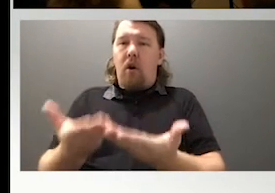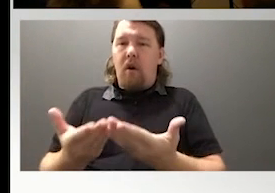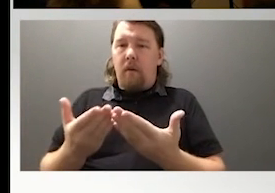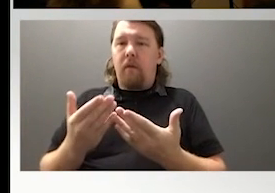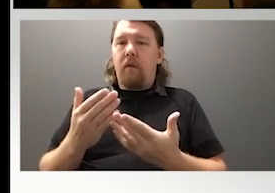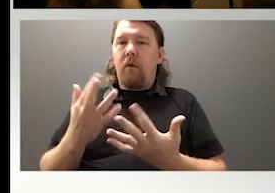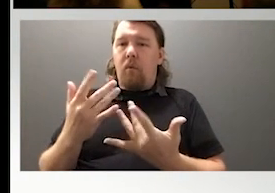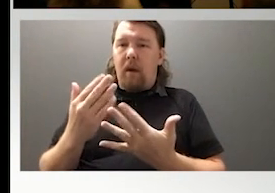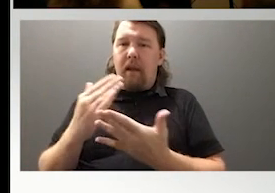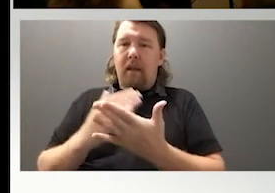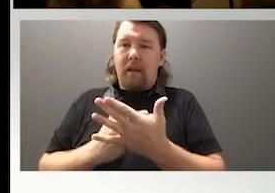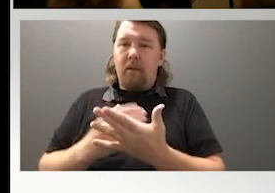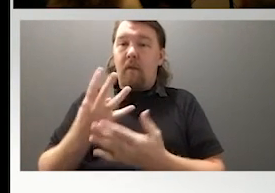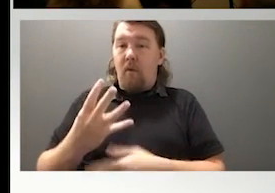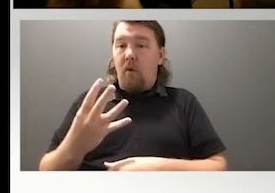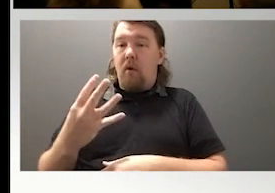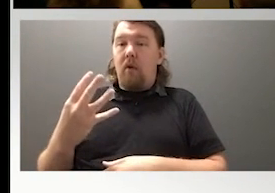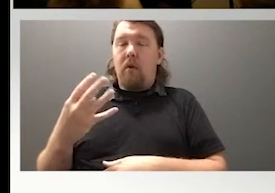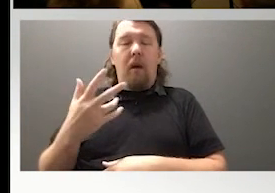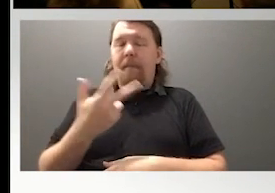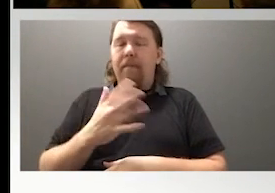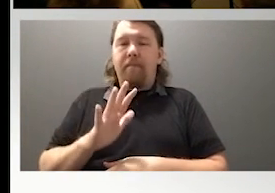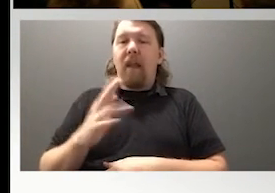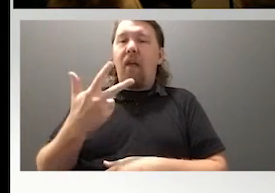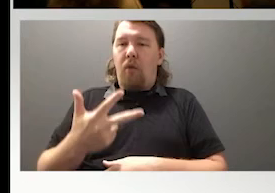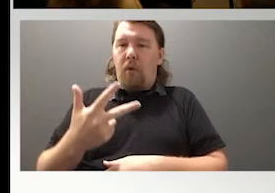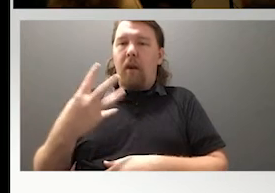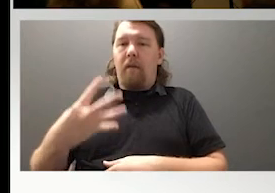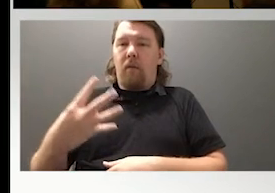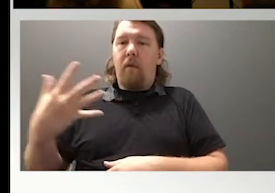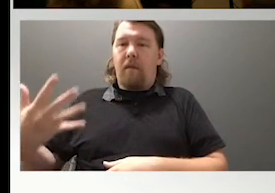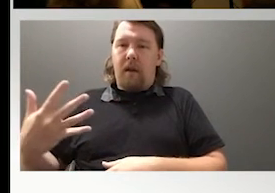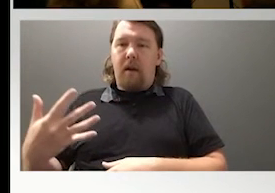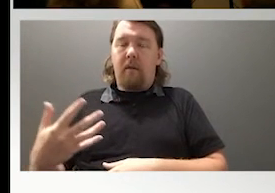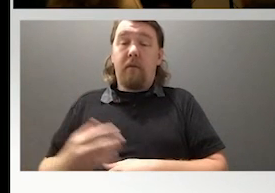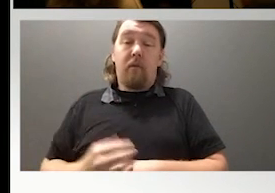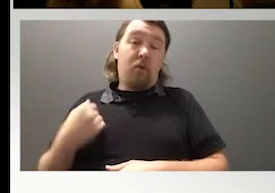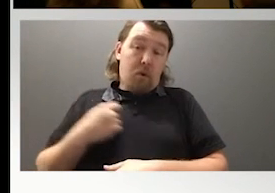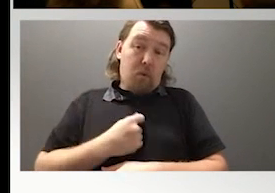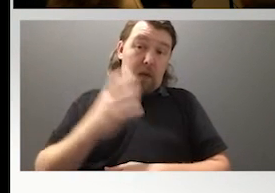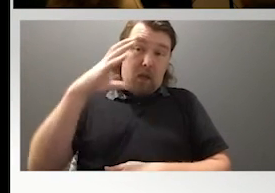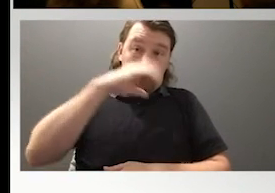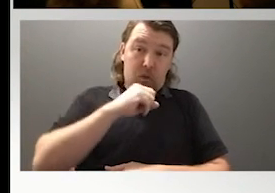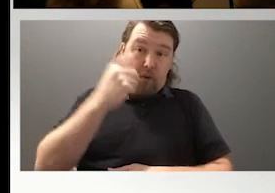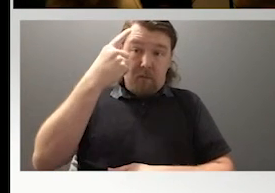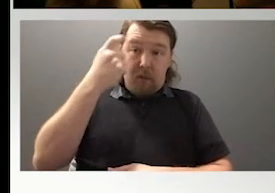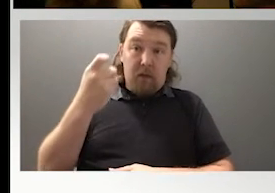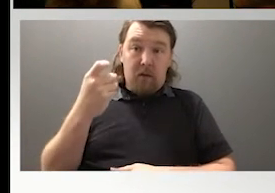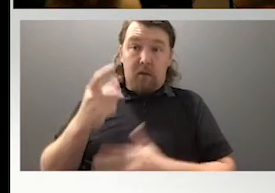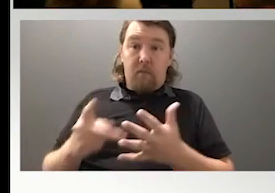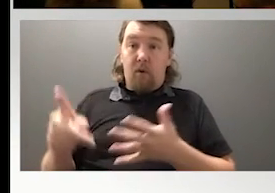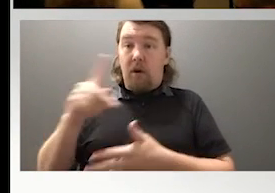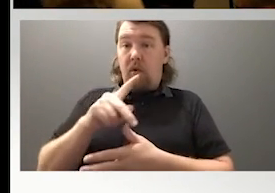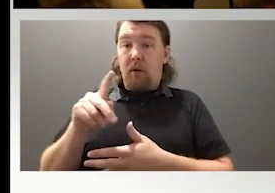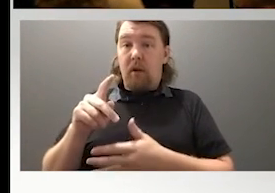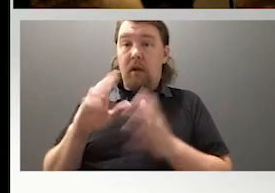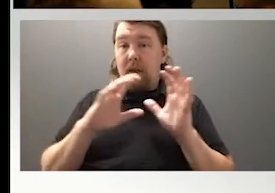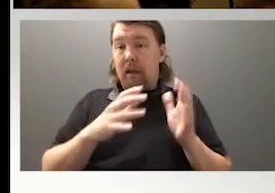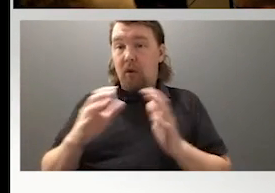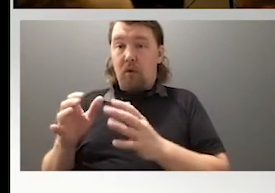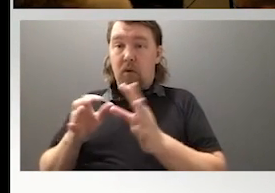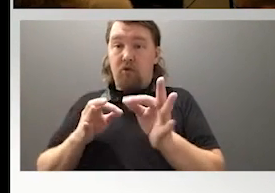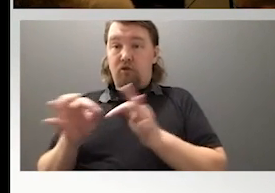list category 3, 4, and 5, who we assume, because of the priority category description